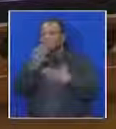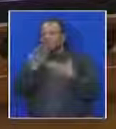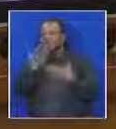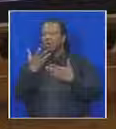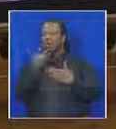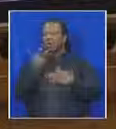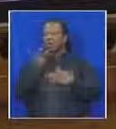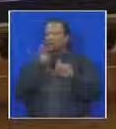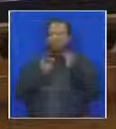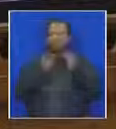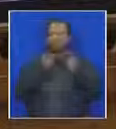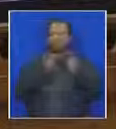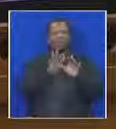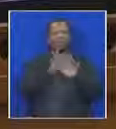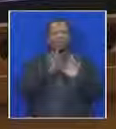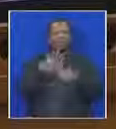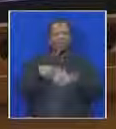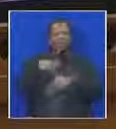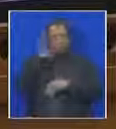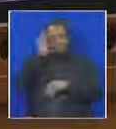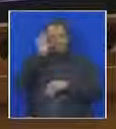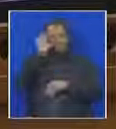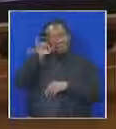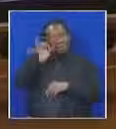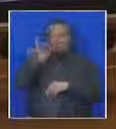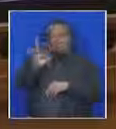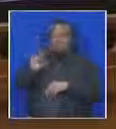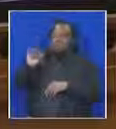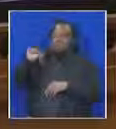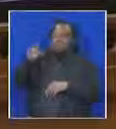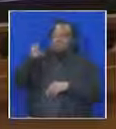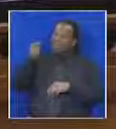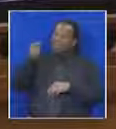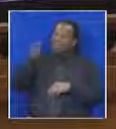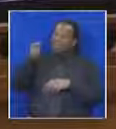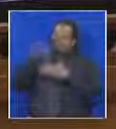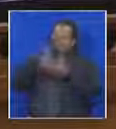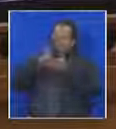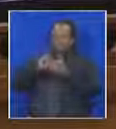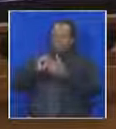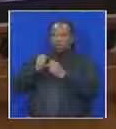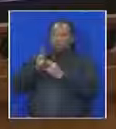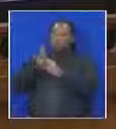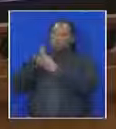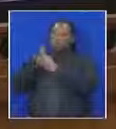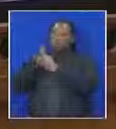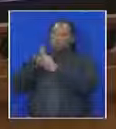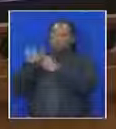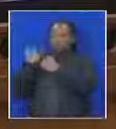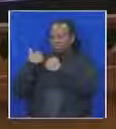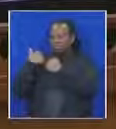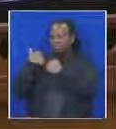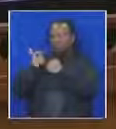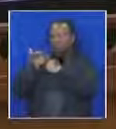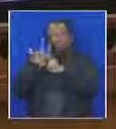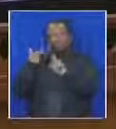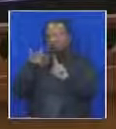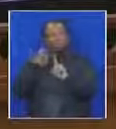to abdicate their historic and fundamental civic responsibilities. We must find a common point